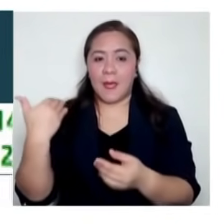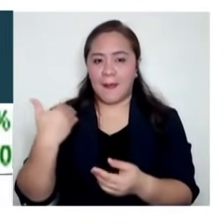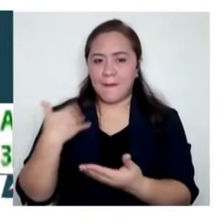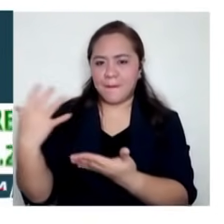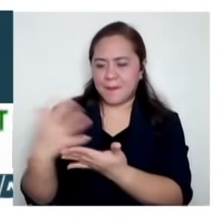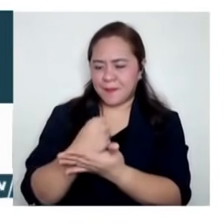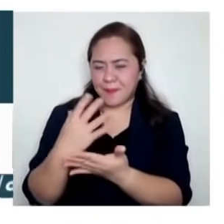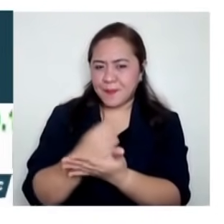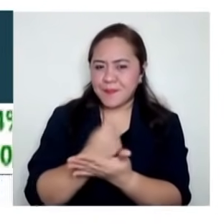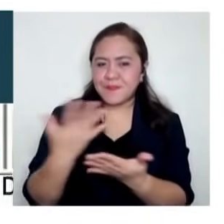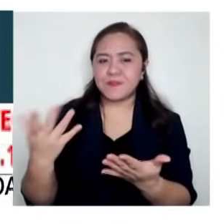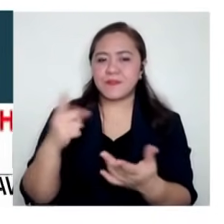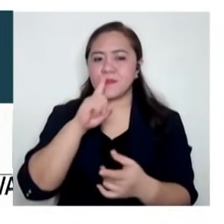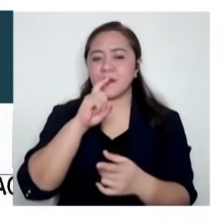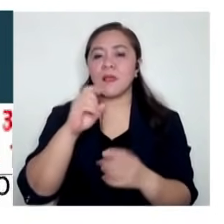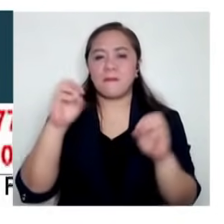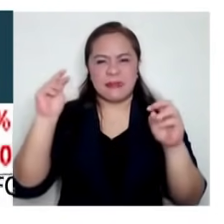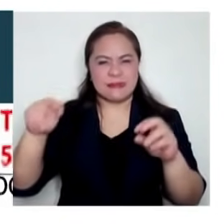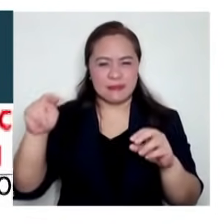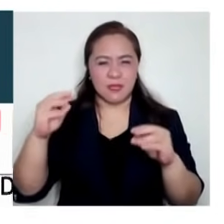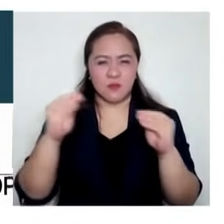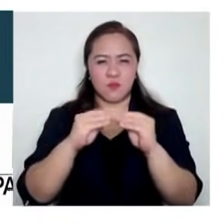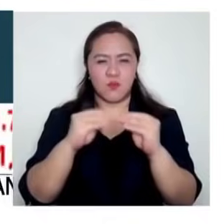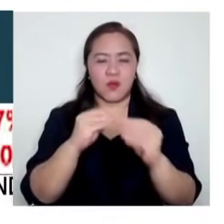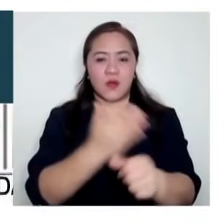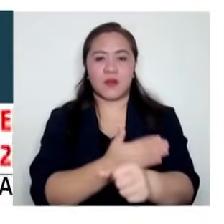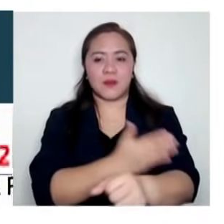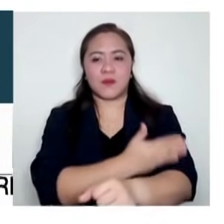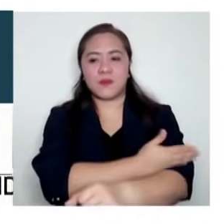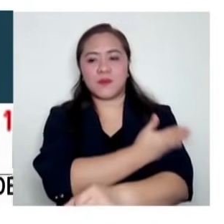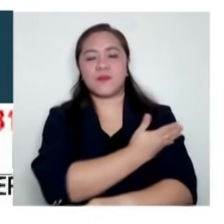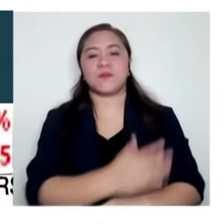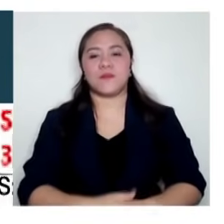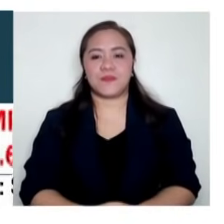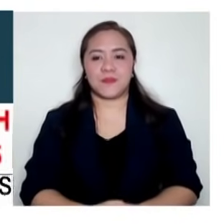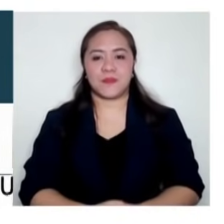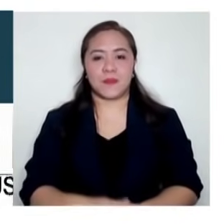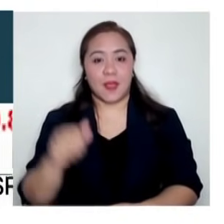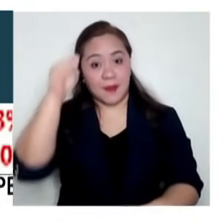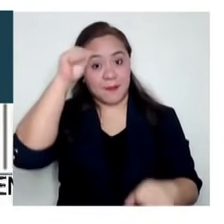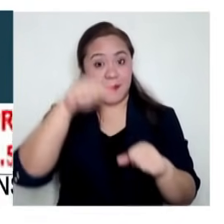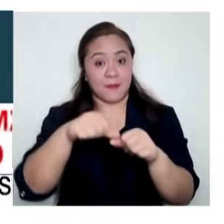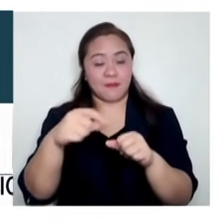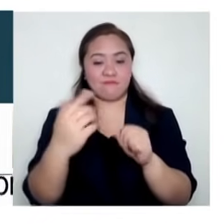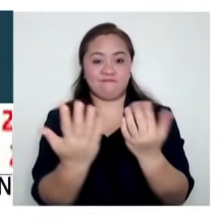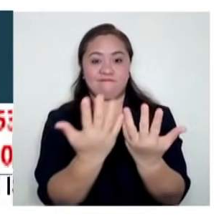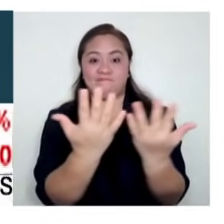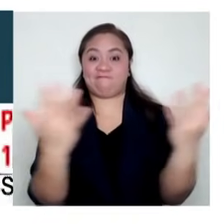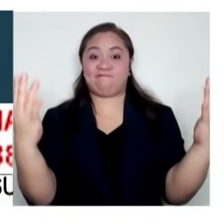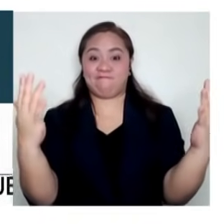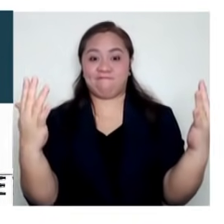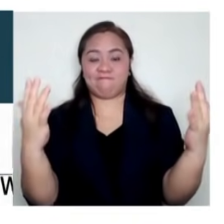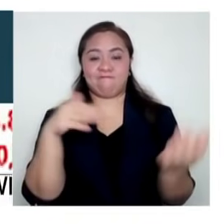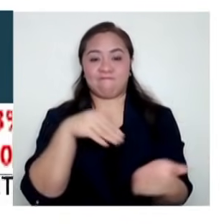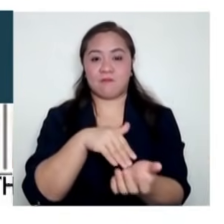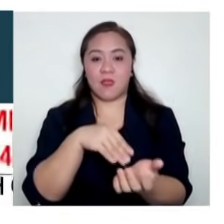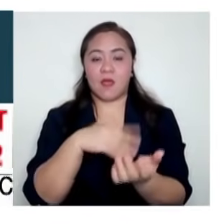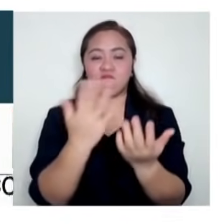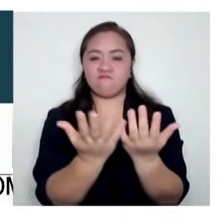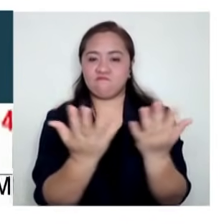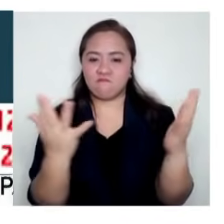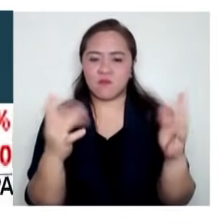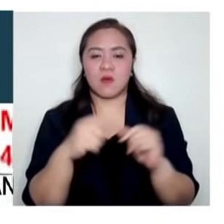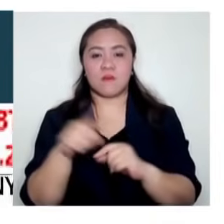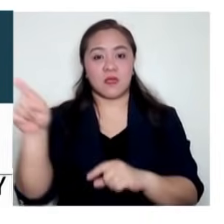there are still a lot to be improved. For example, when it comes to our frontliners, just a couple of days ago, Indonesia recorded the